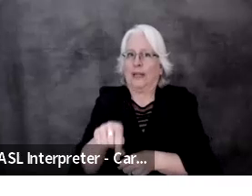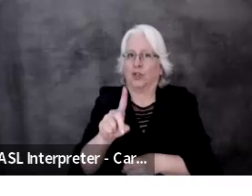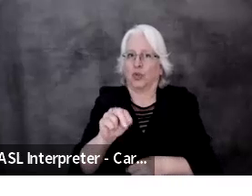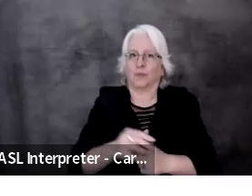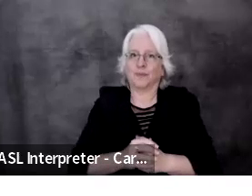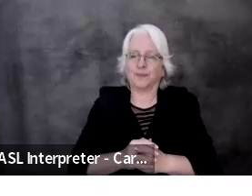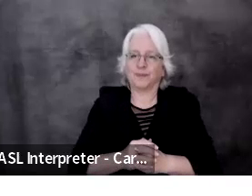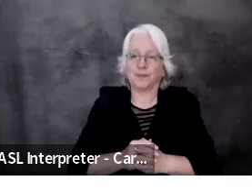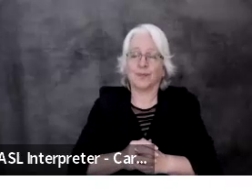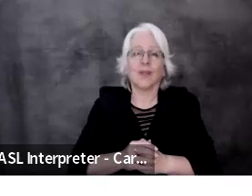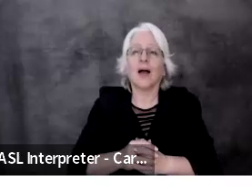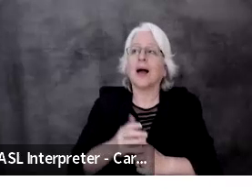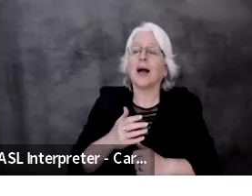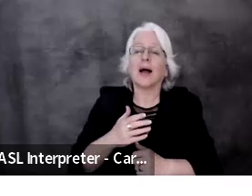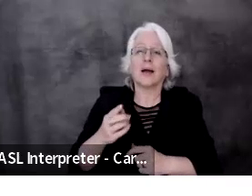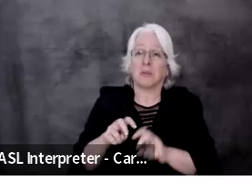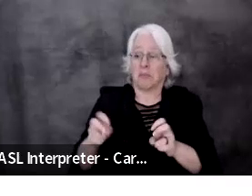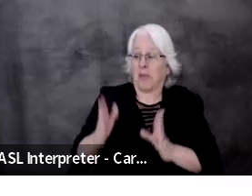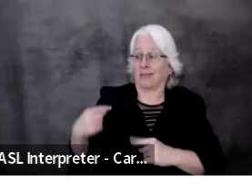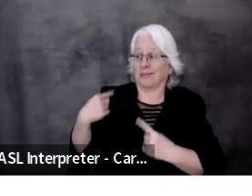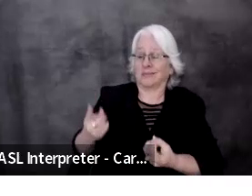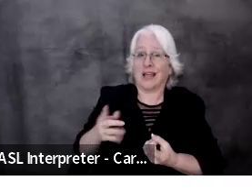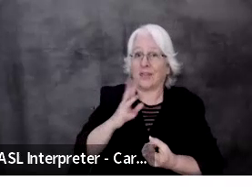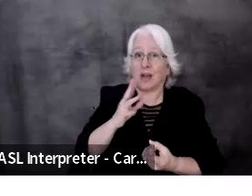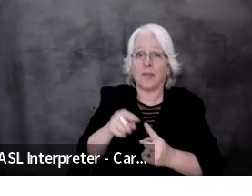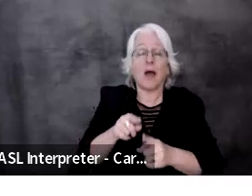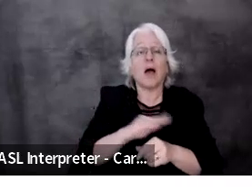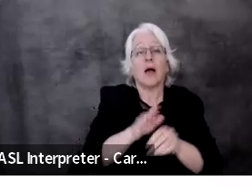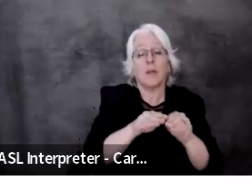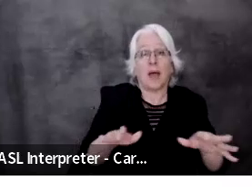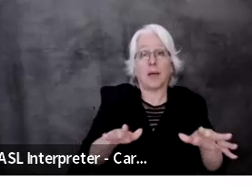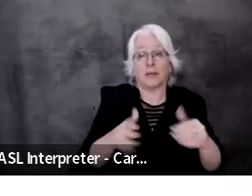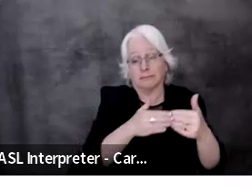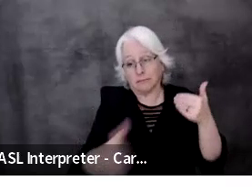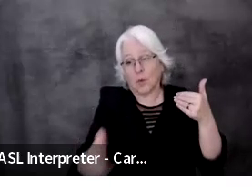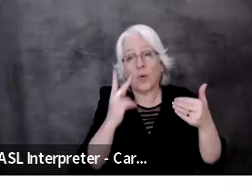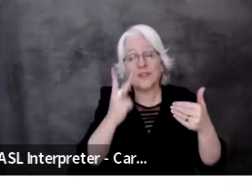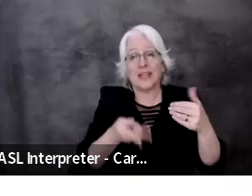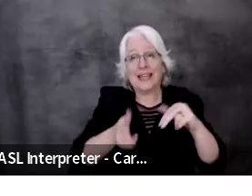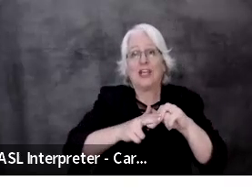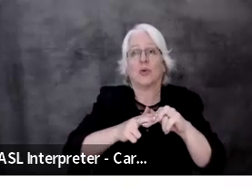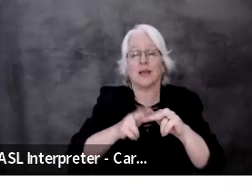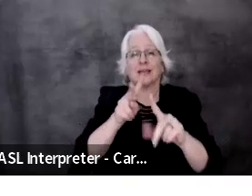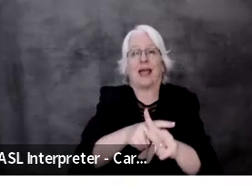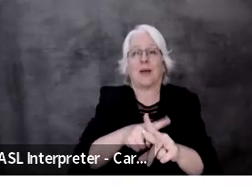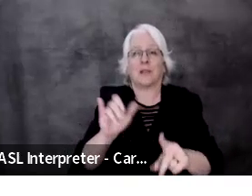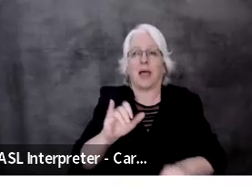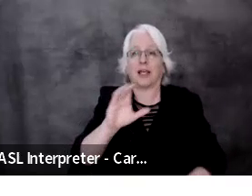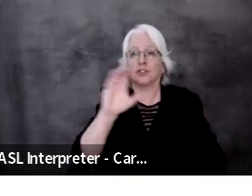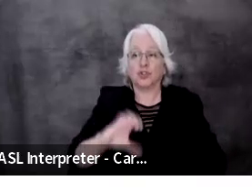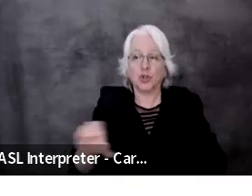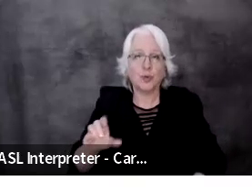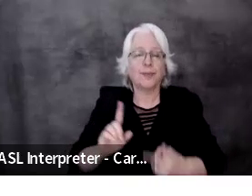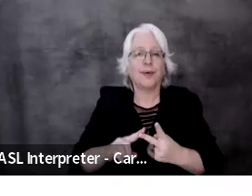As my colleagues have mentioned, since the COVID-19 pandemic, we have seen an increase in applications like Zoom or